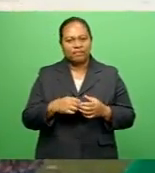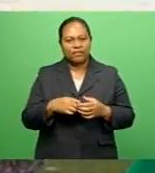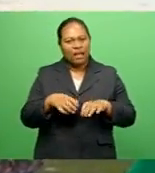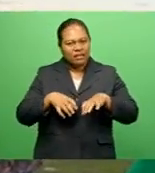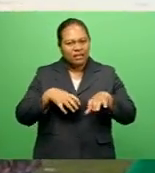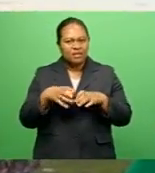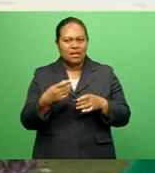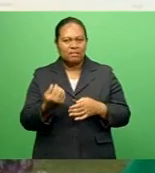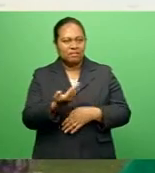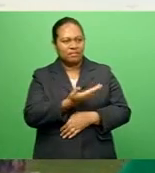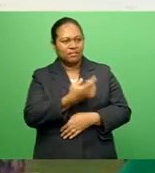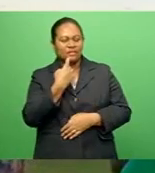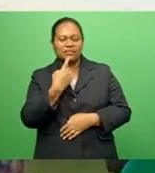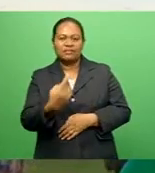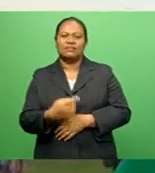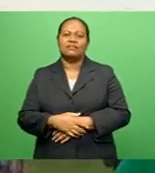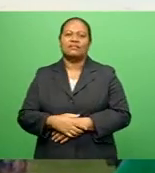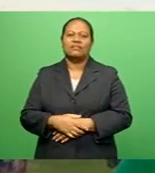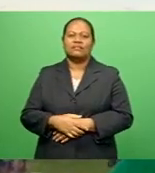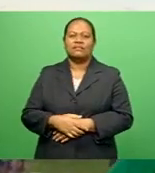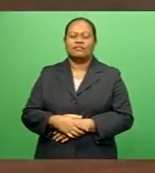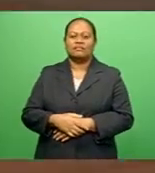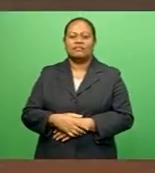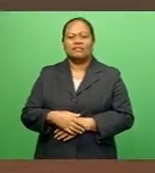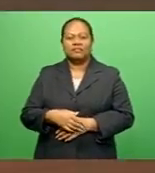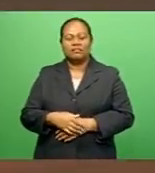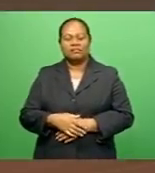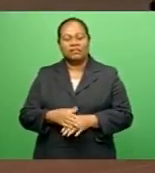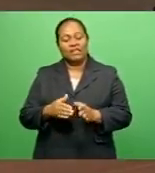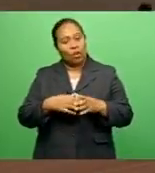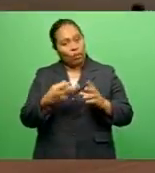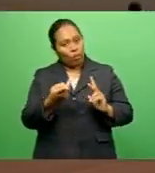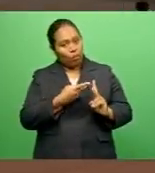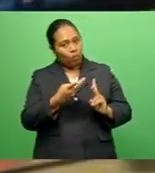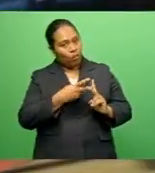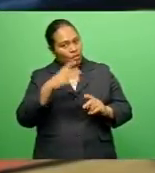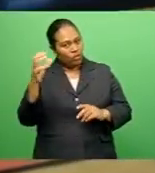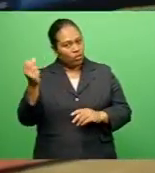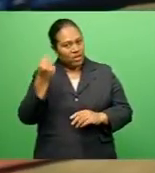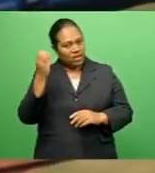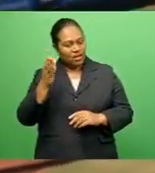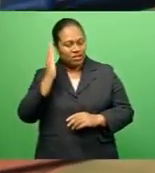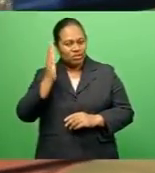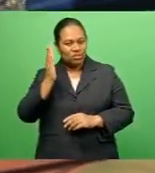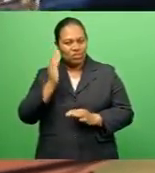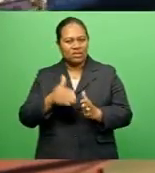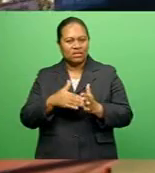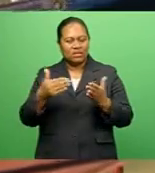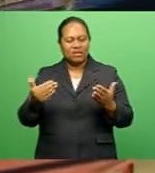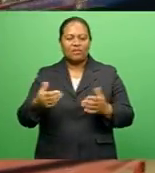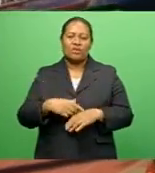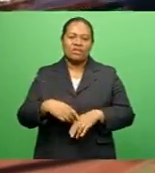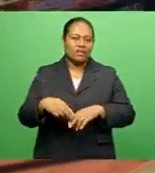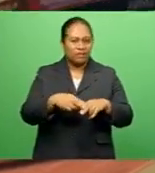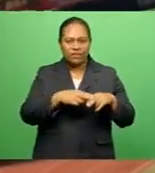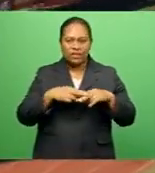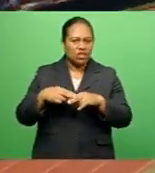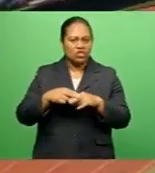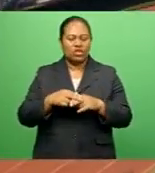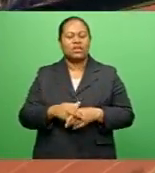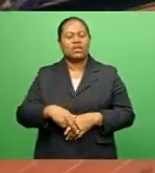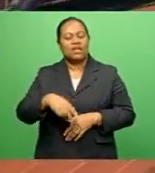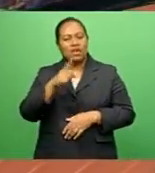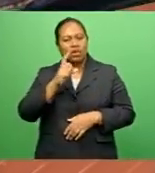have some helpers, external helpers. Both champion schools will feature at the upcoming Fiji finals due to be held